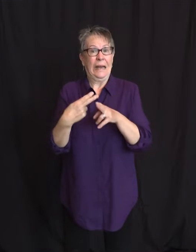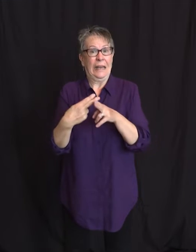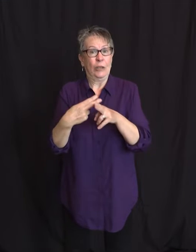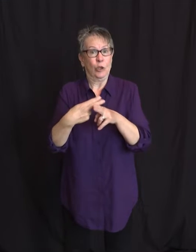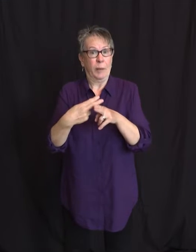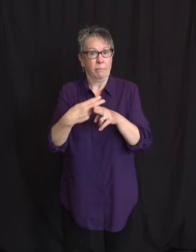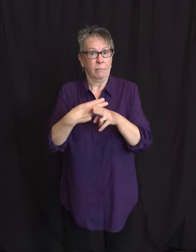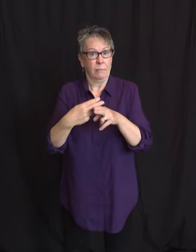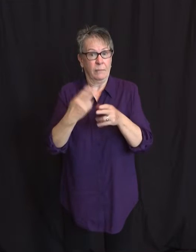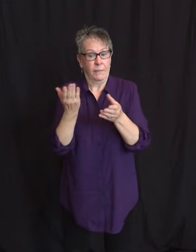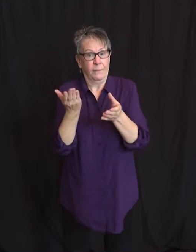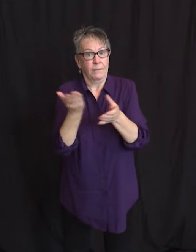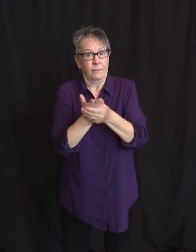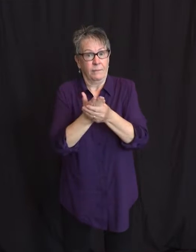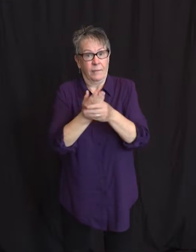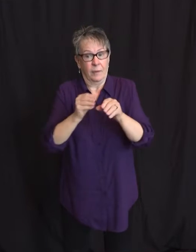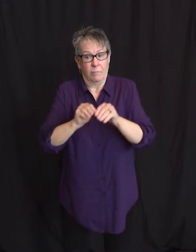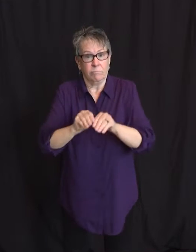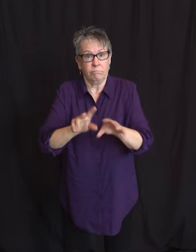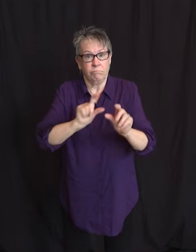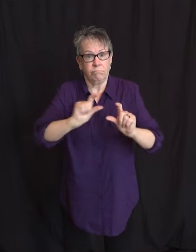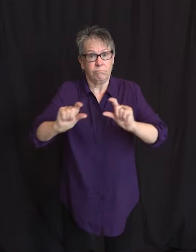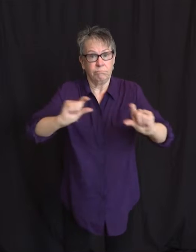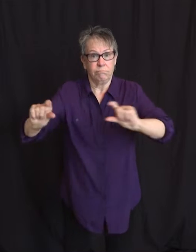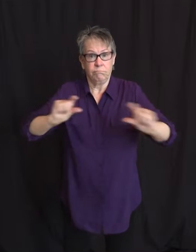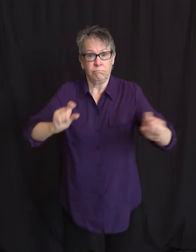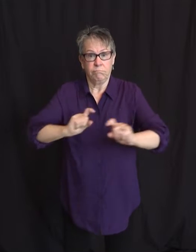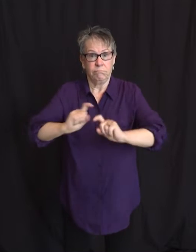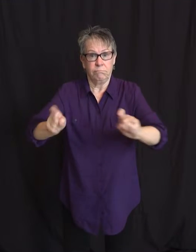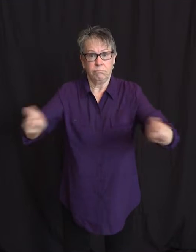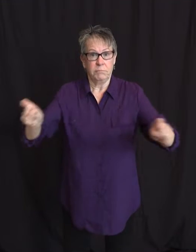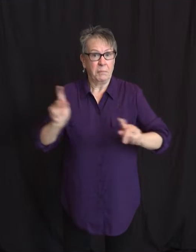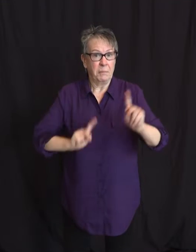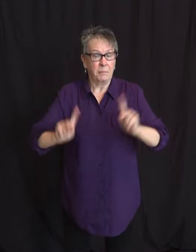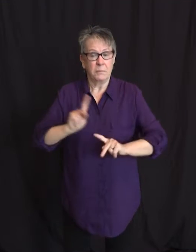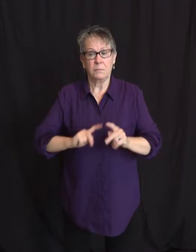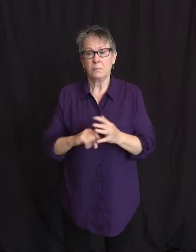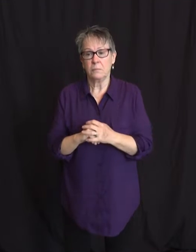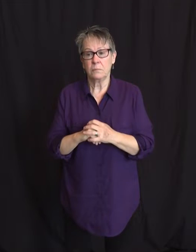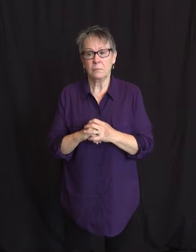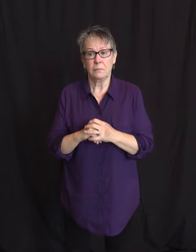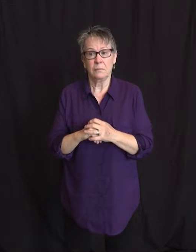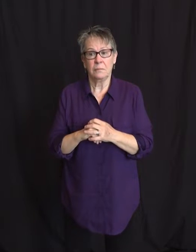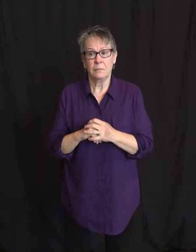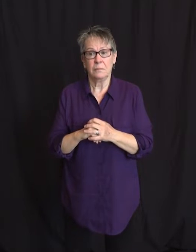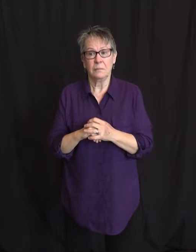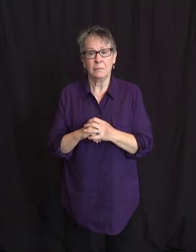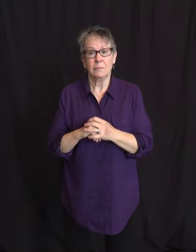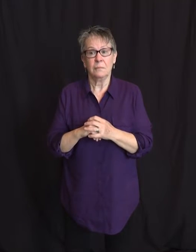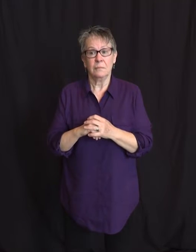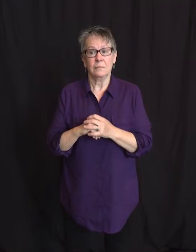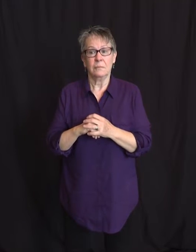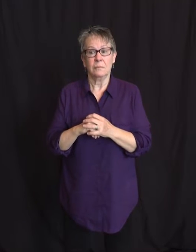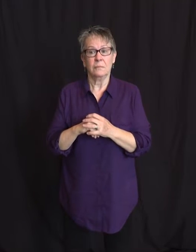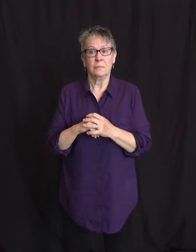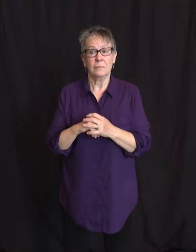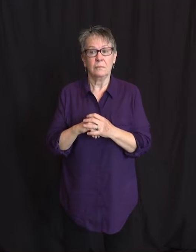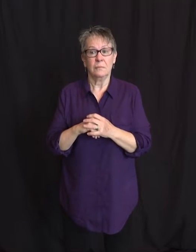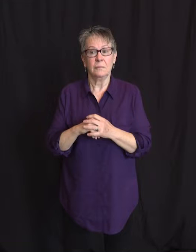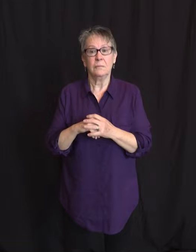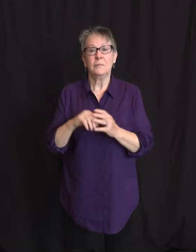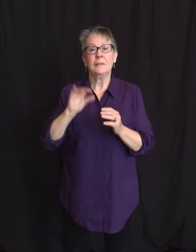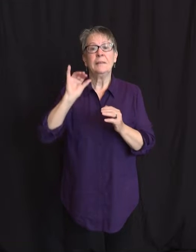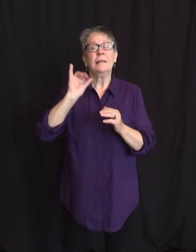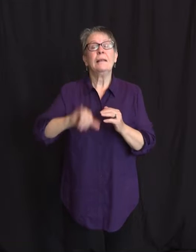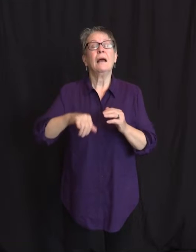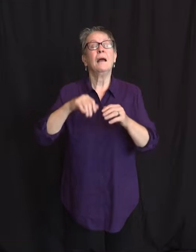Paycheck Protection Program, this vital lifeline for our small business owners in New Jersey and around the country, is back in